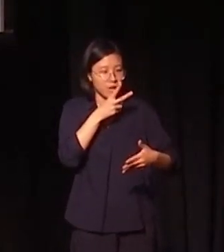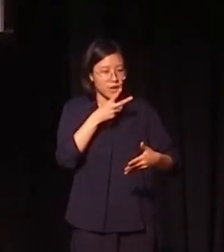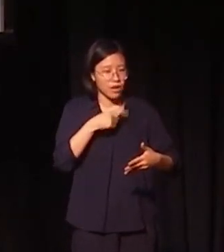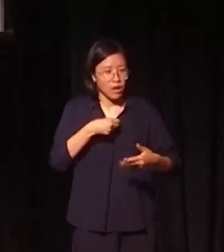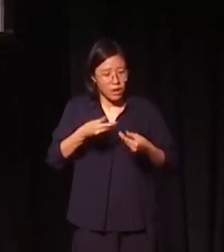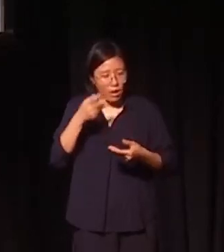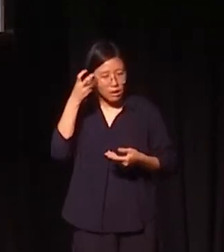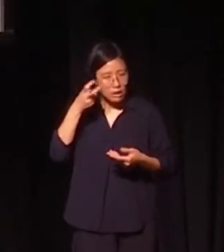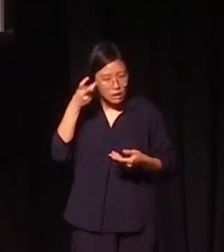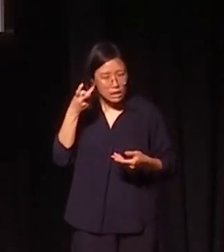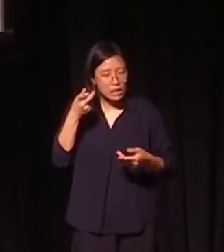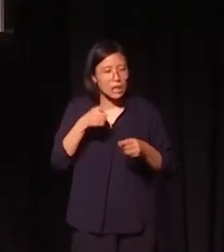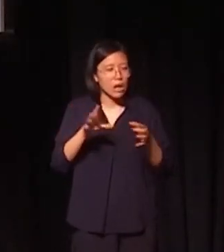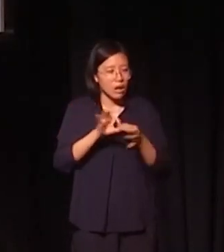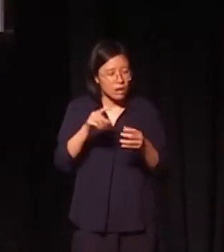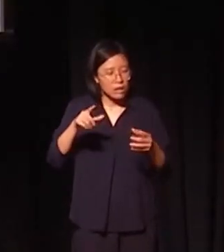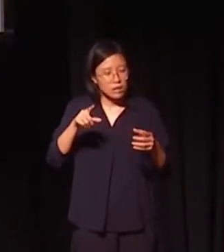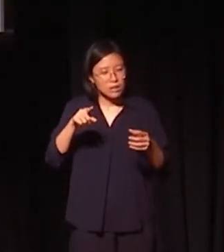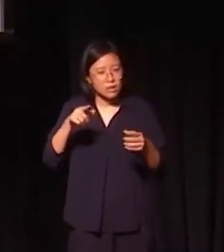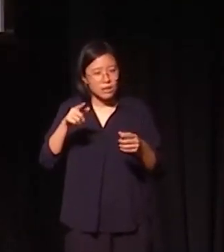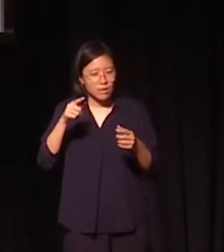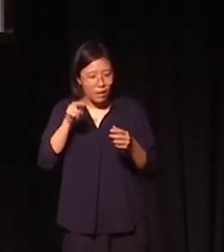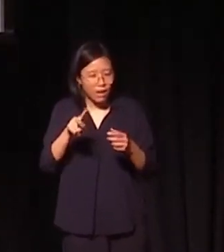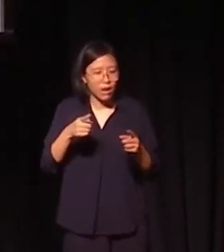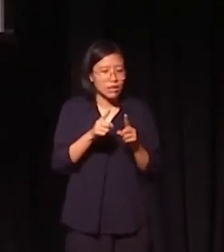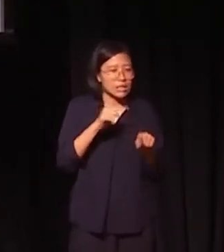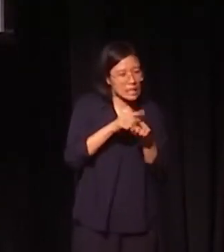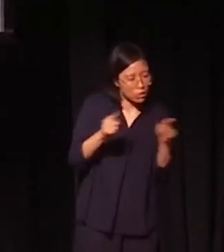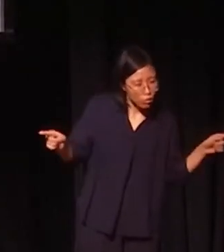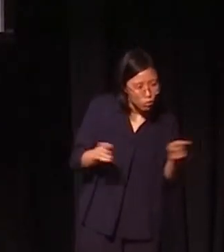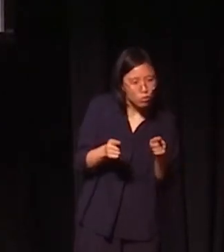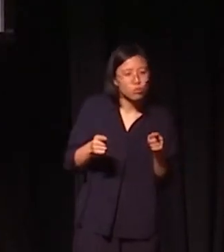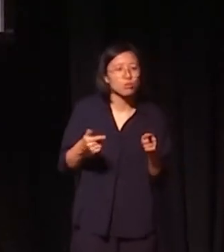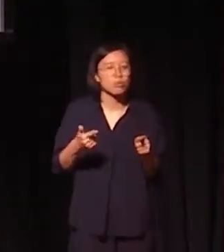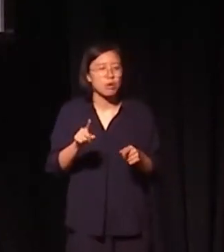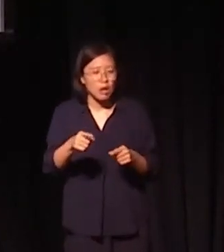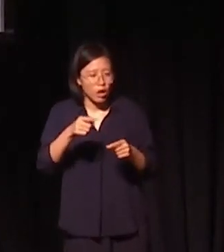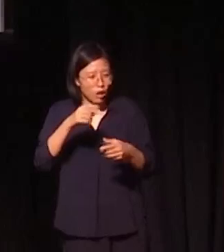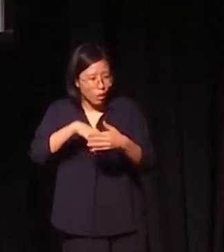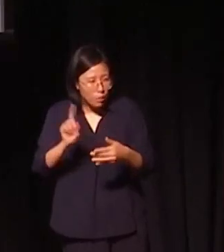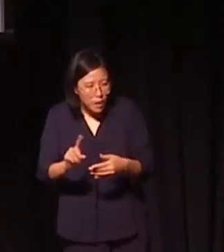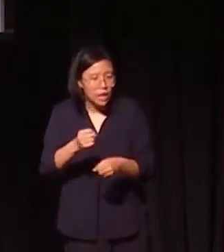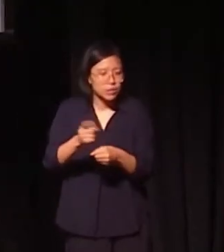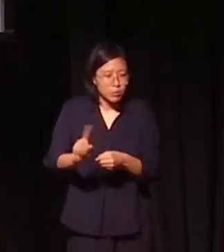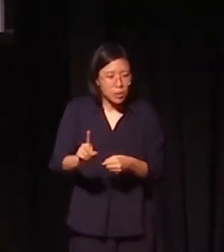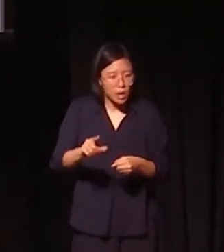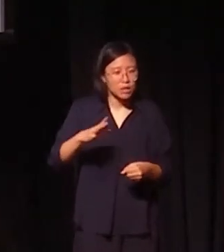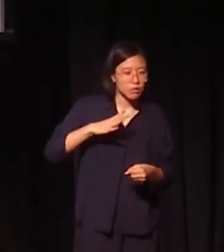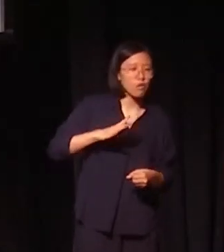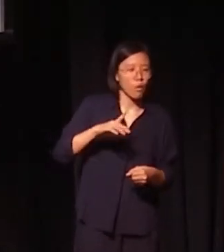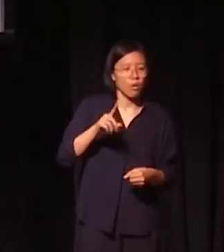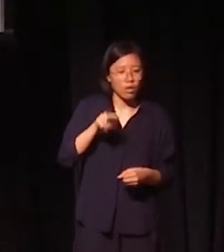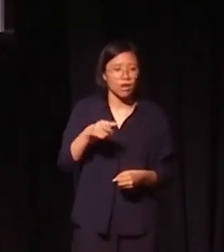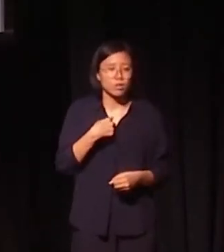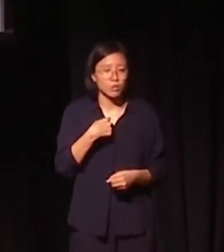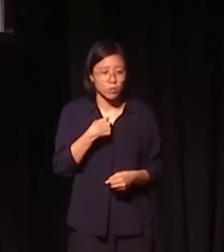of time, nature of the trial, and so on, because there was such a shortage of interpreters, of sign language interpreters in New South Wales at the